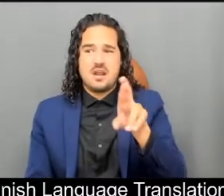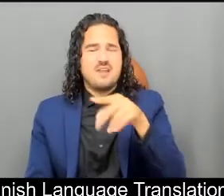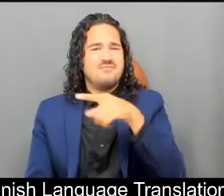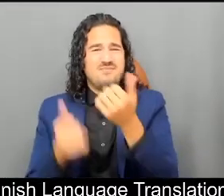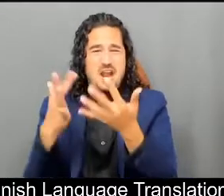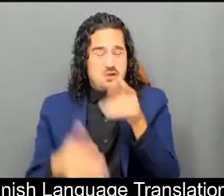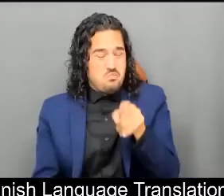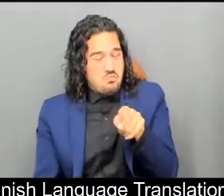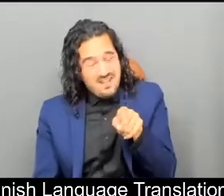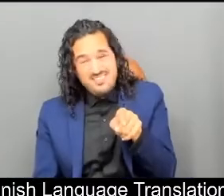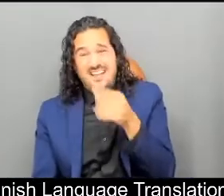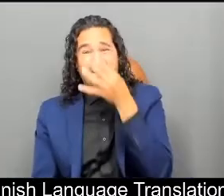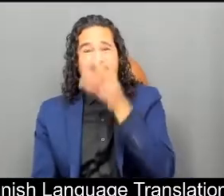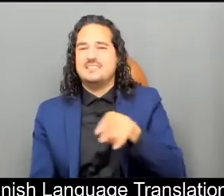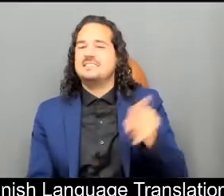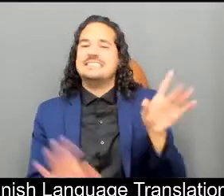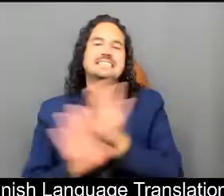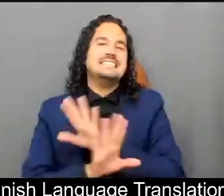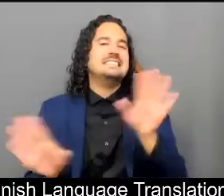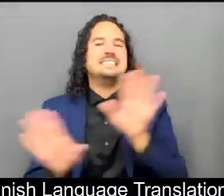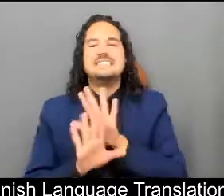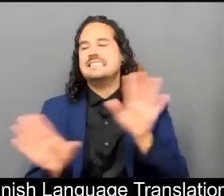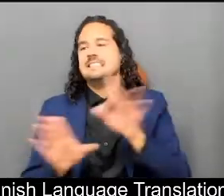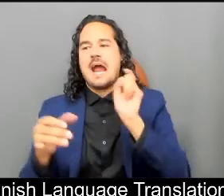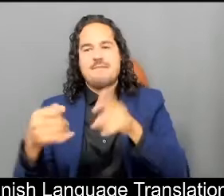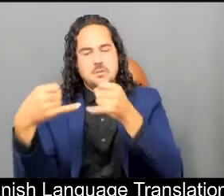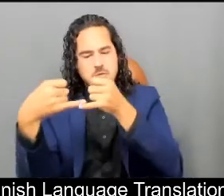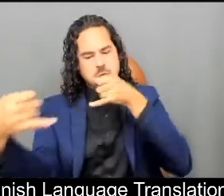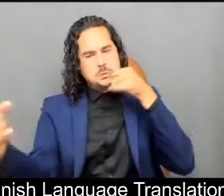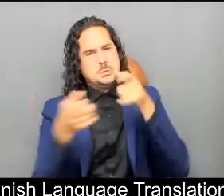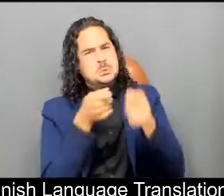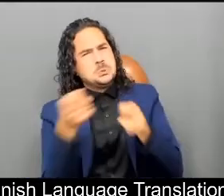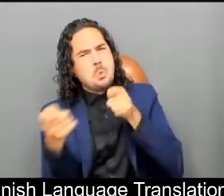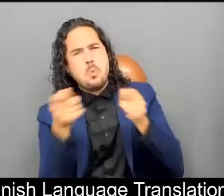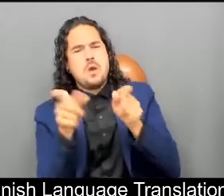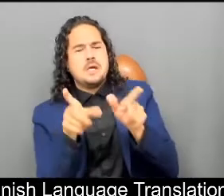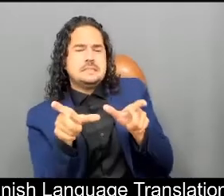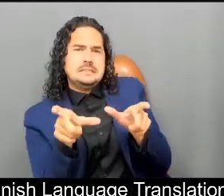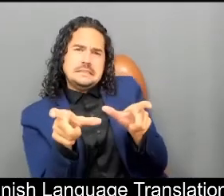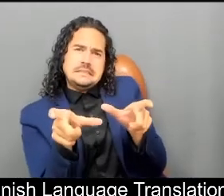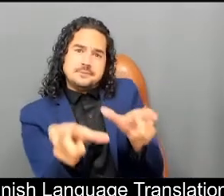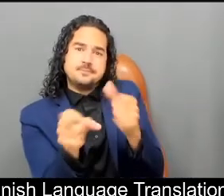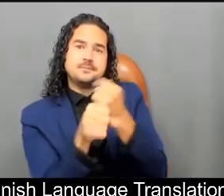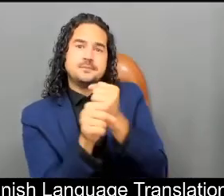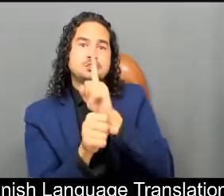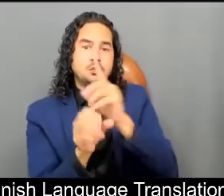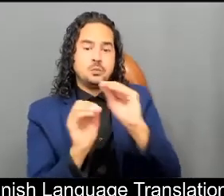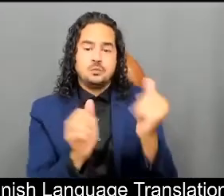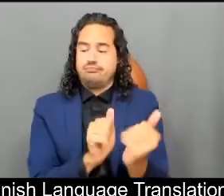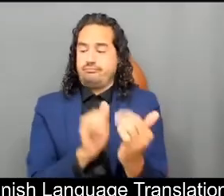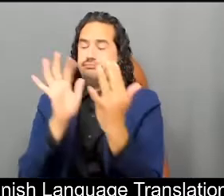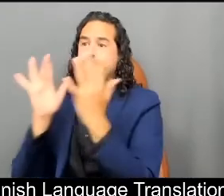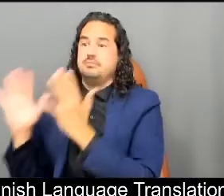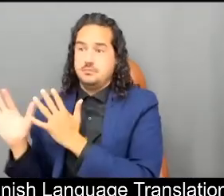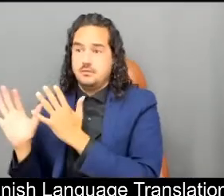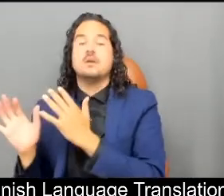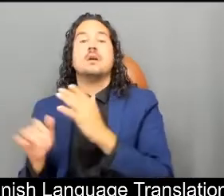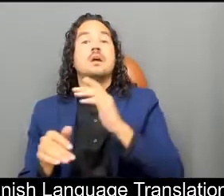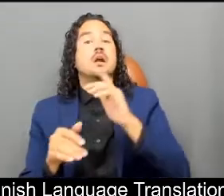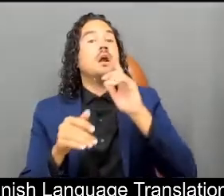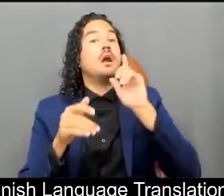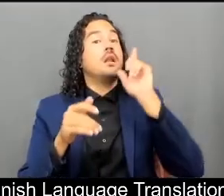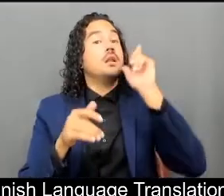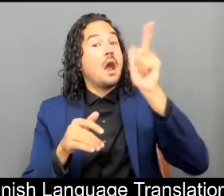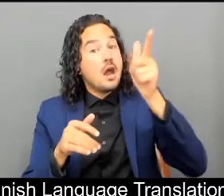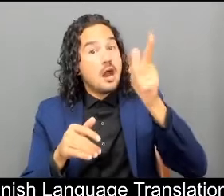evacuation orders and warnings in those areas, but we're going to do it strategically. And we understand it's nerve-wracking to still be under a warning